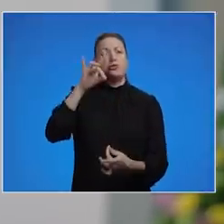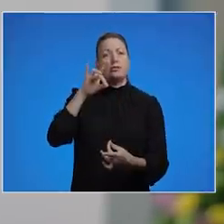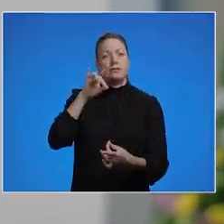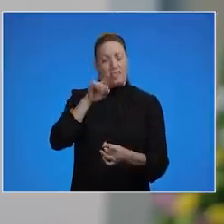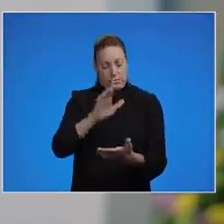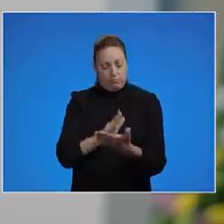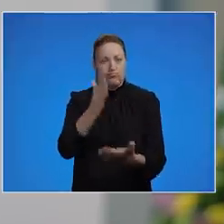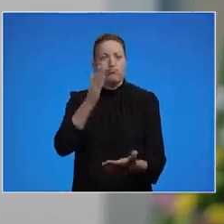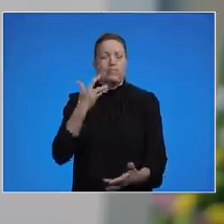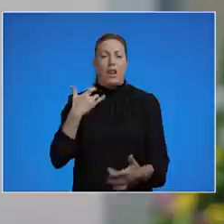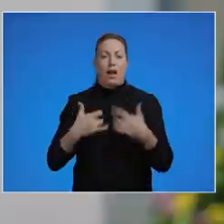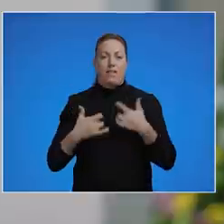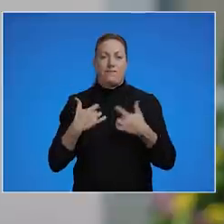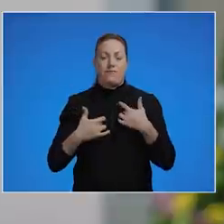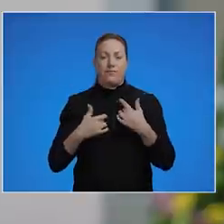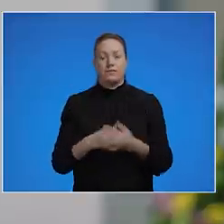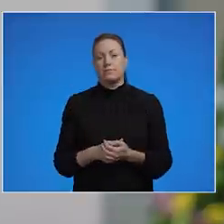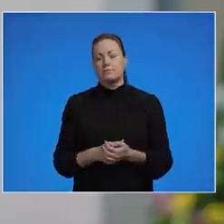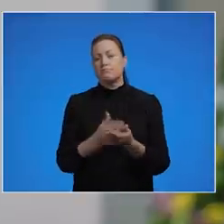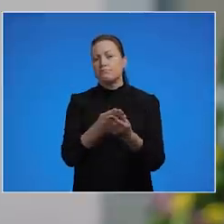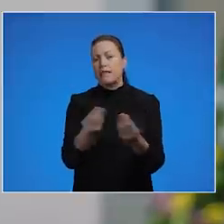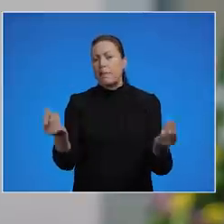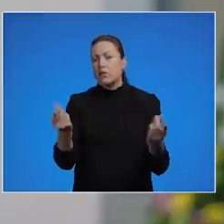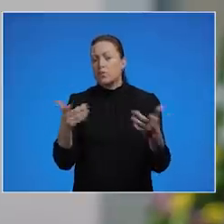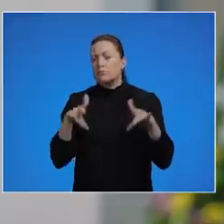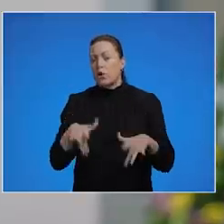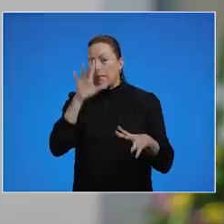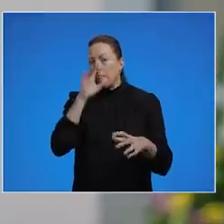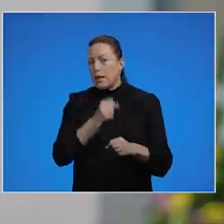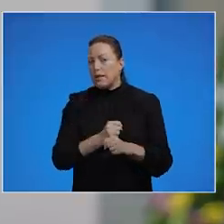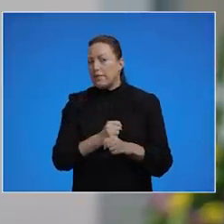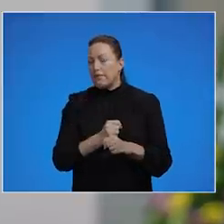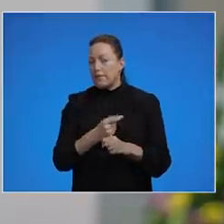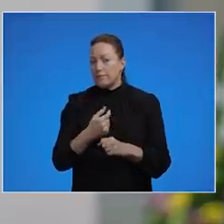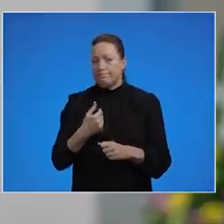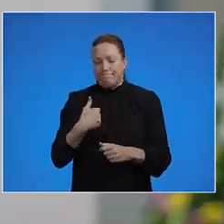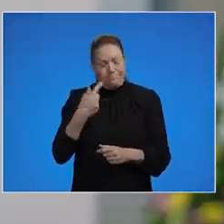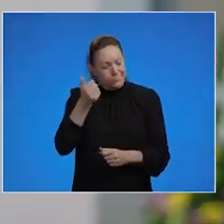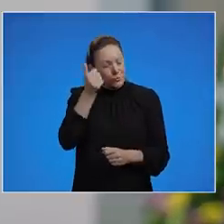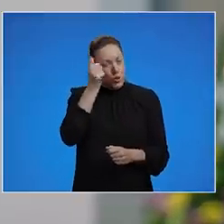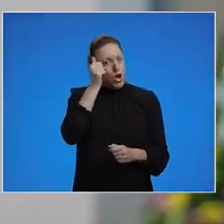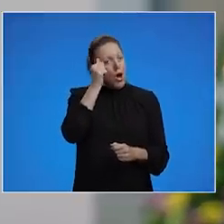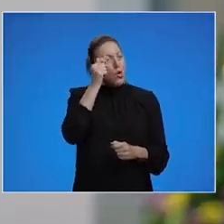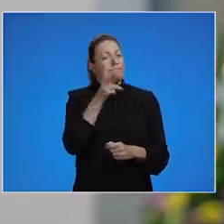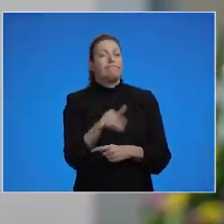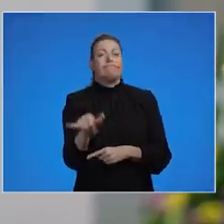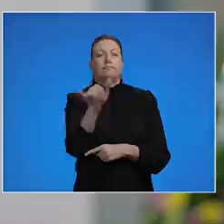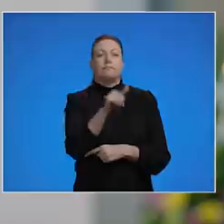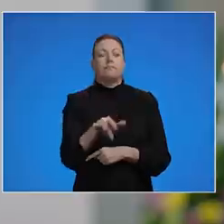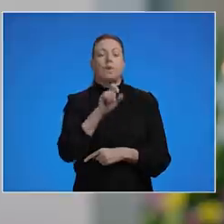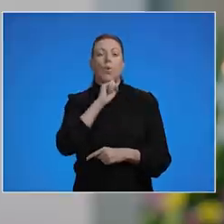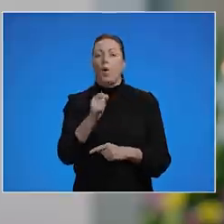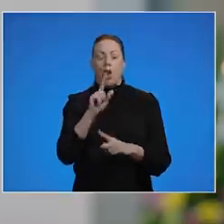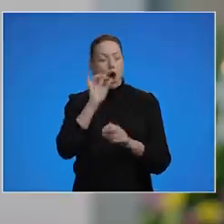life. But there are some of you who do not believe, for Jesus knew from the outset those who did not